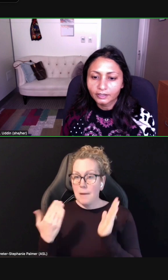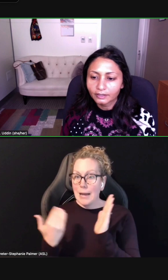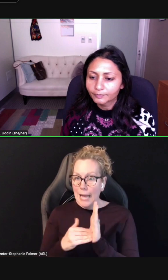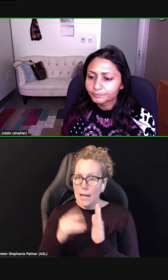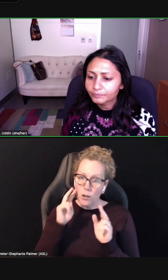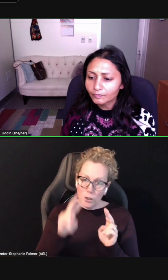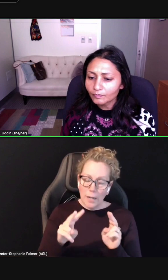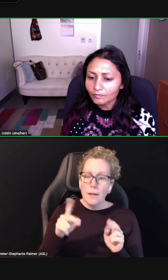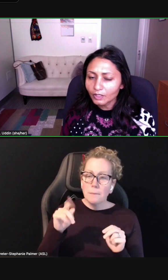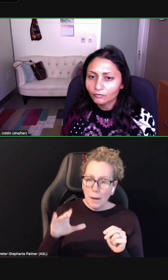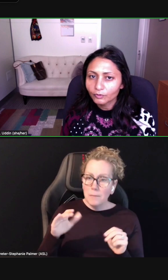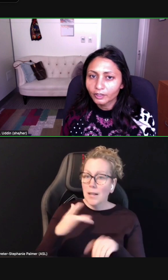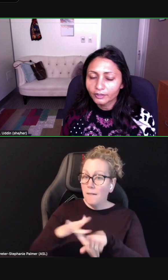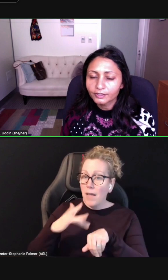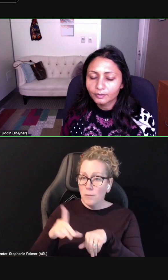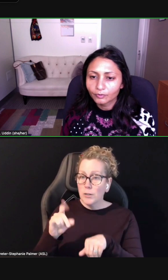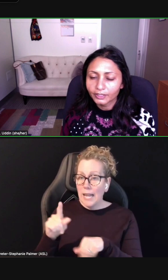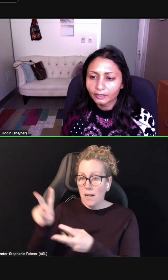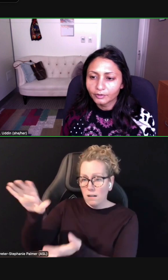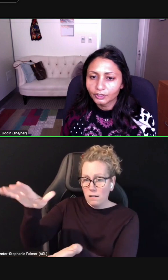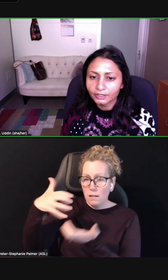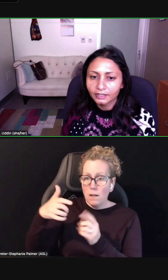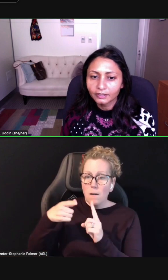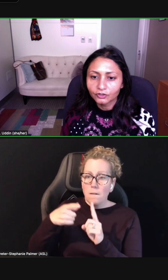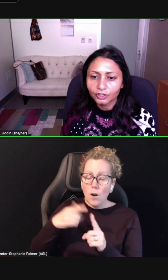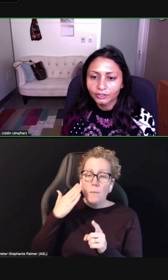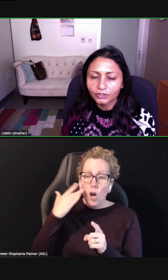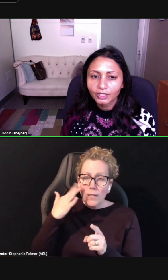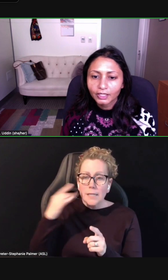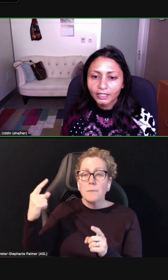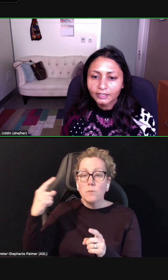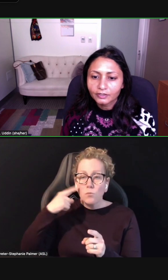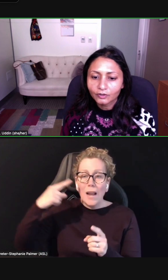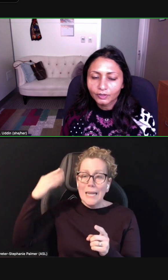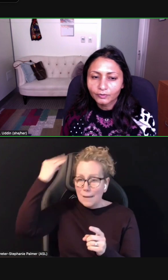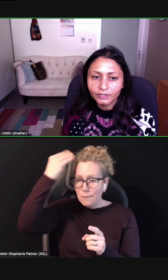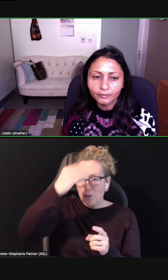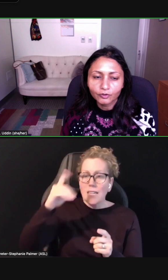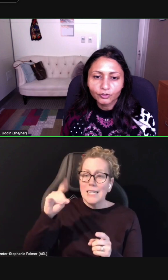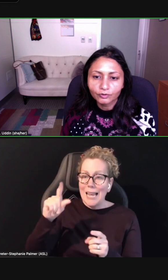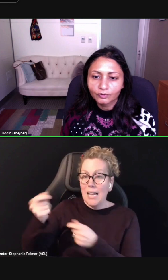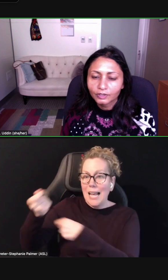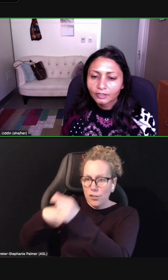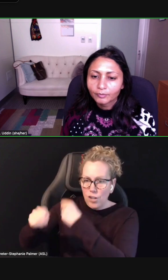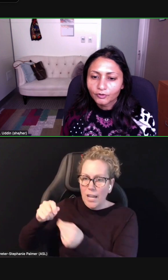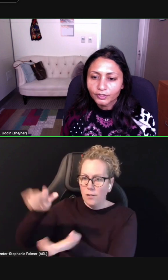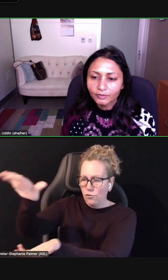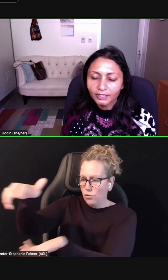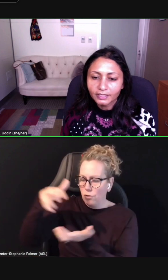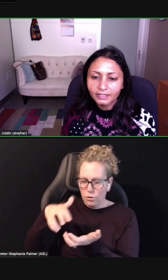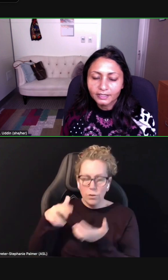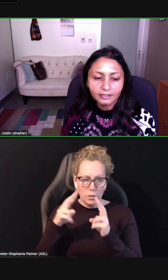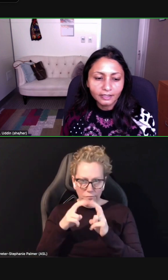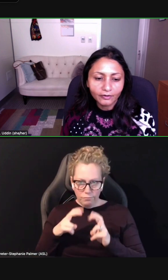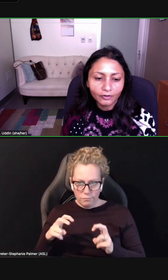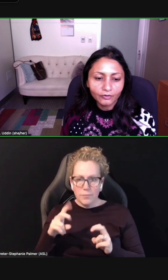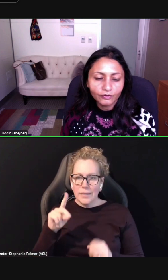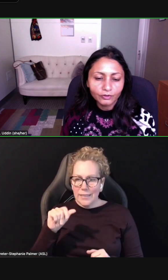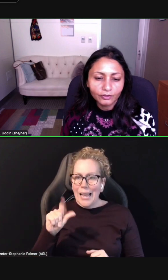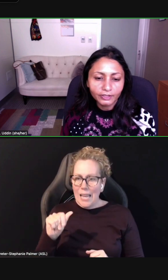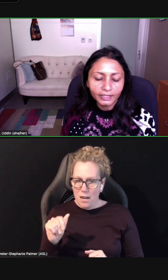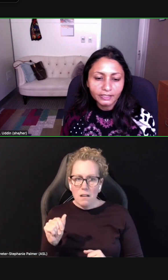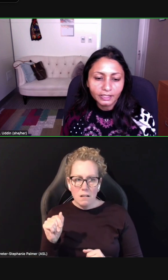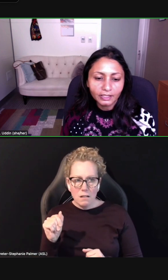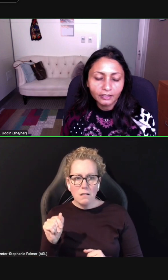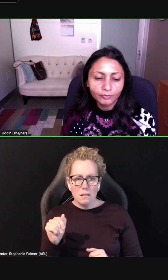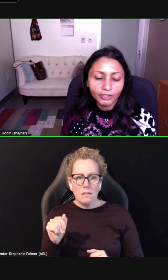available data from the Autism Brain Imaging Data Exchange. And so he was able to pull some data sets together